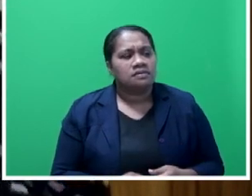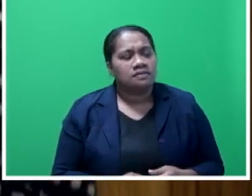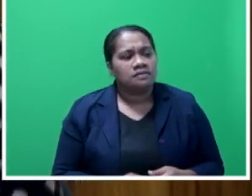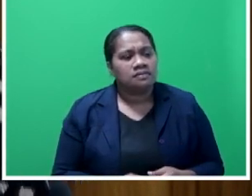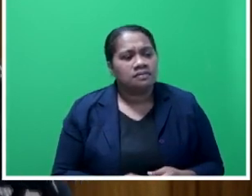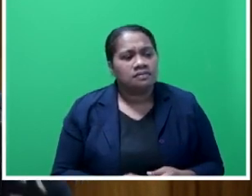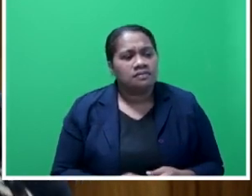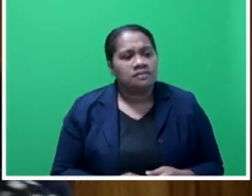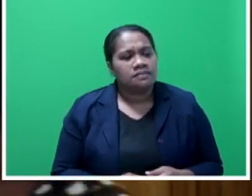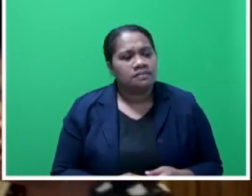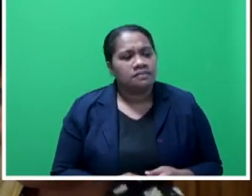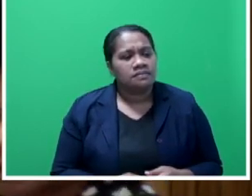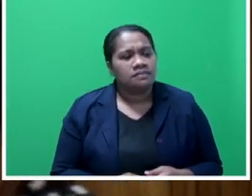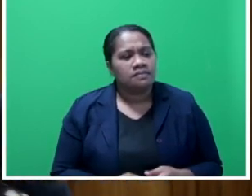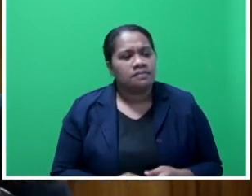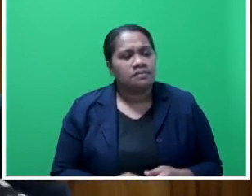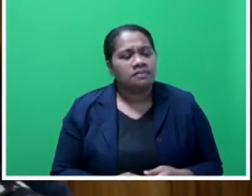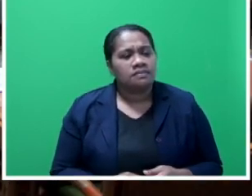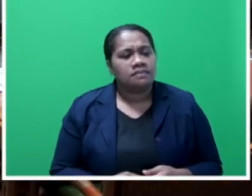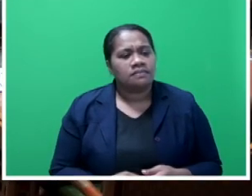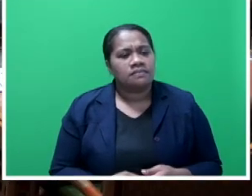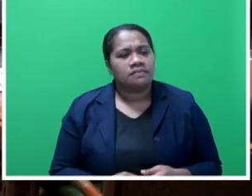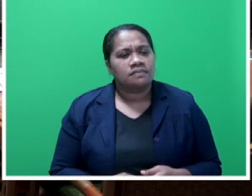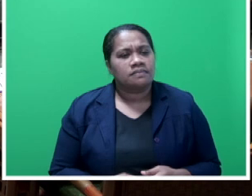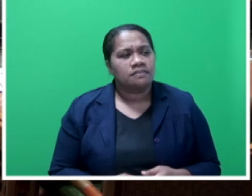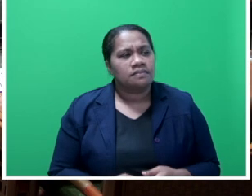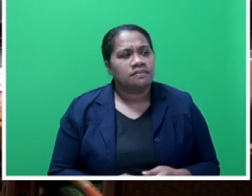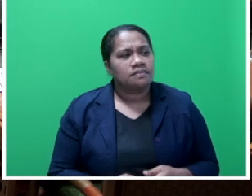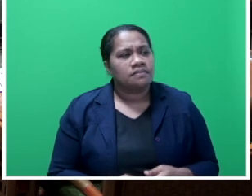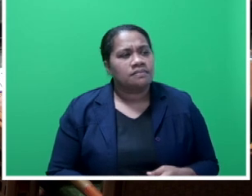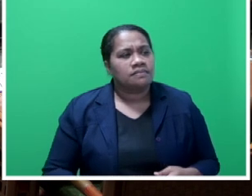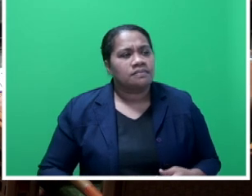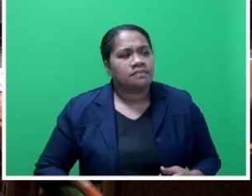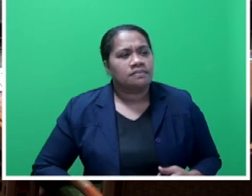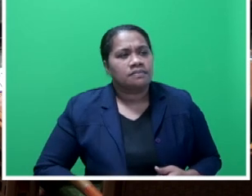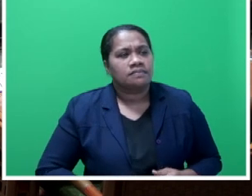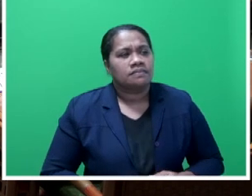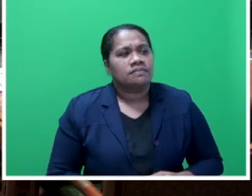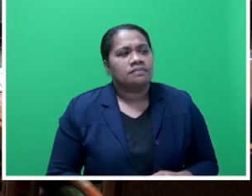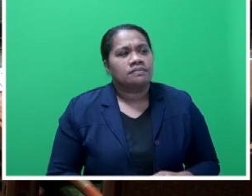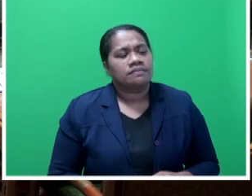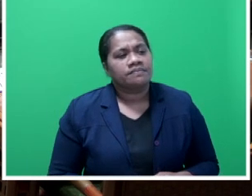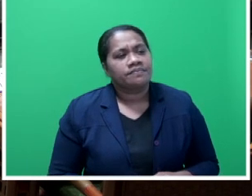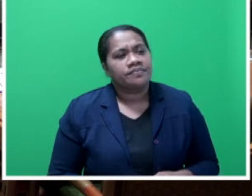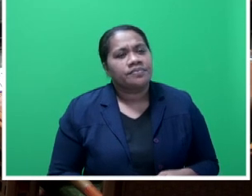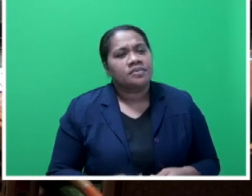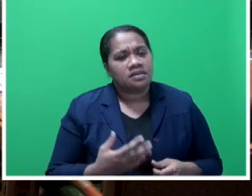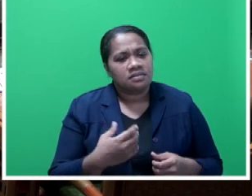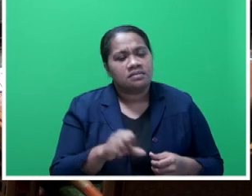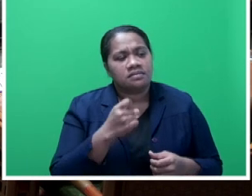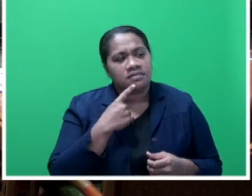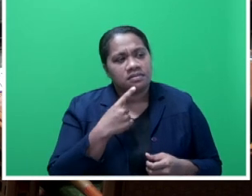Speaker. Mr. Speaker, sir, the Hansard would show otherwise, and I still say this, Mr. Speaker, sir.